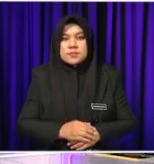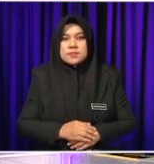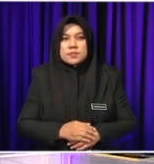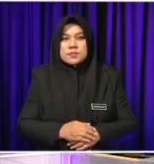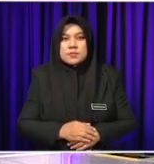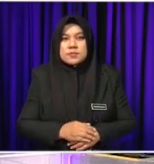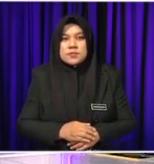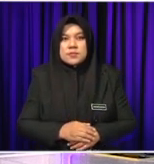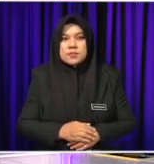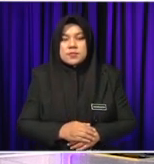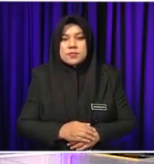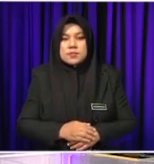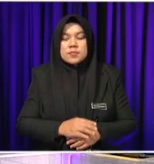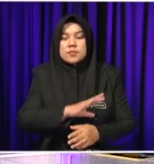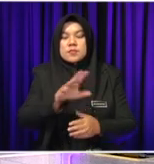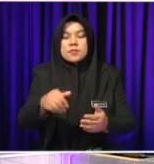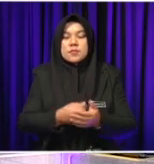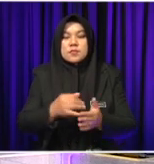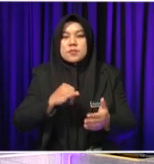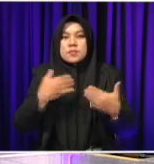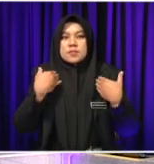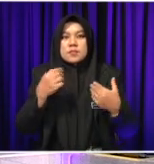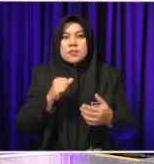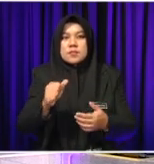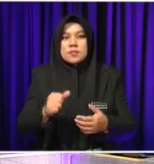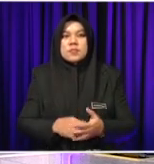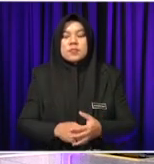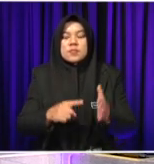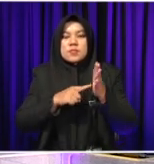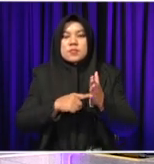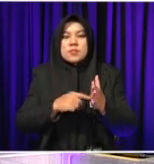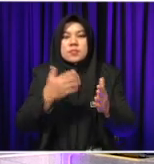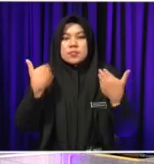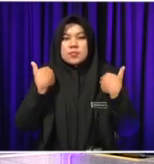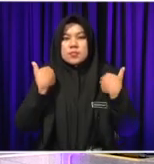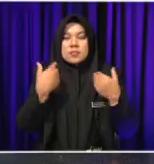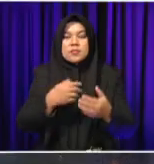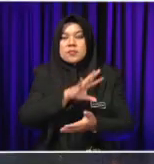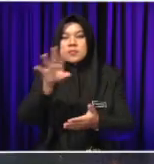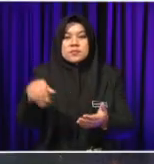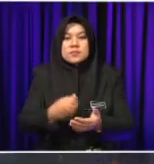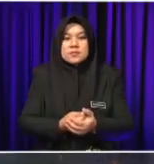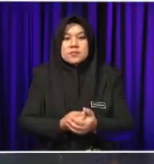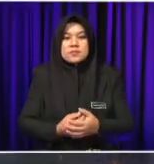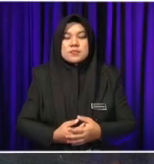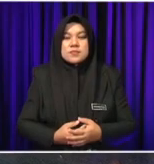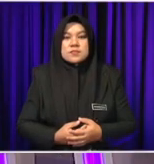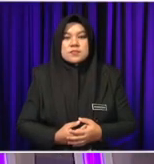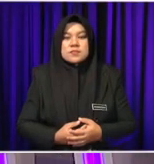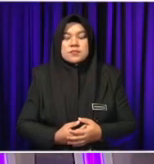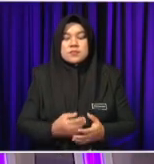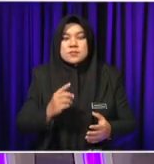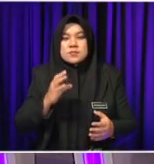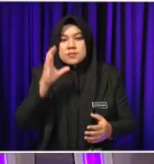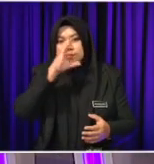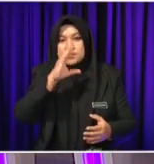I Have Nothing. I Have because Nothing. Because it shows that she has everything. Exactly. The opposite. And guys, having said that, go for